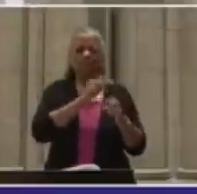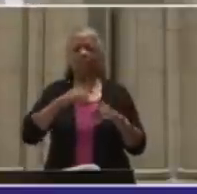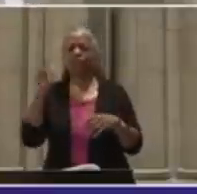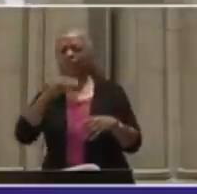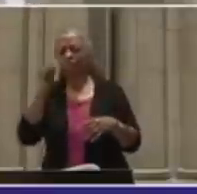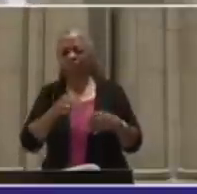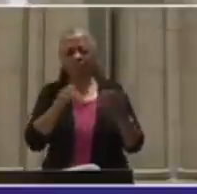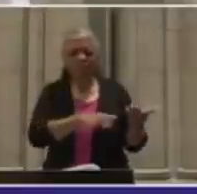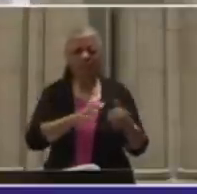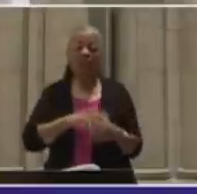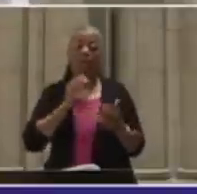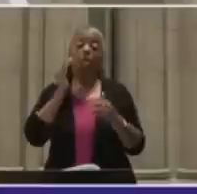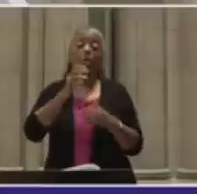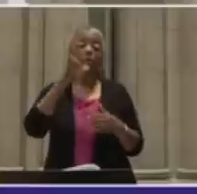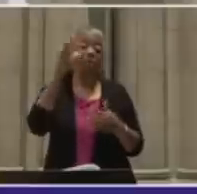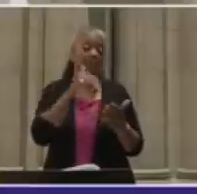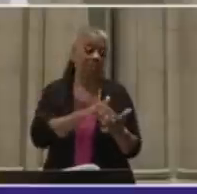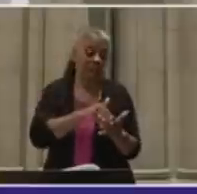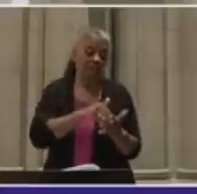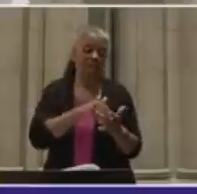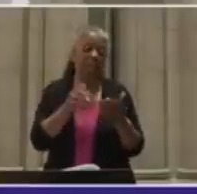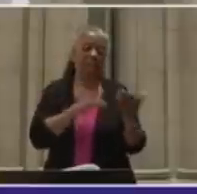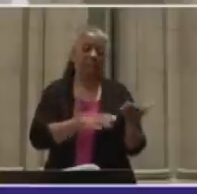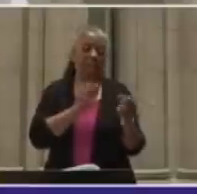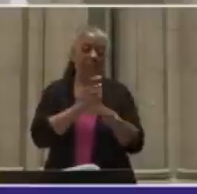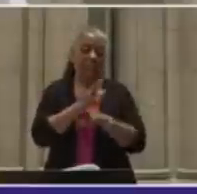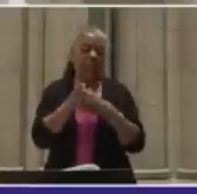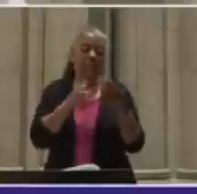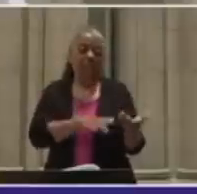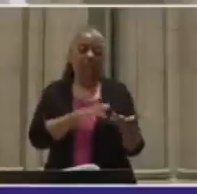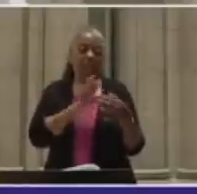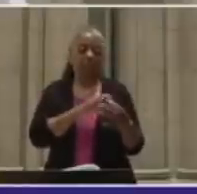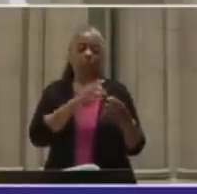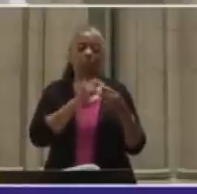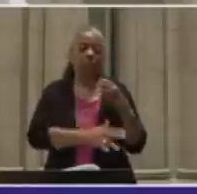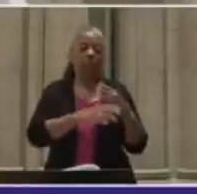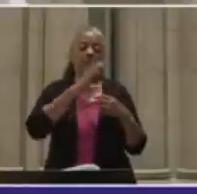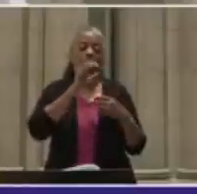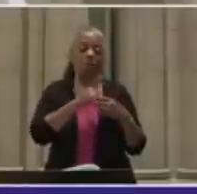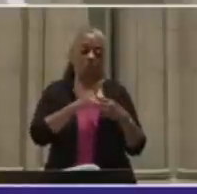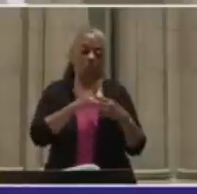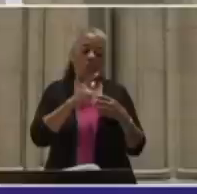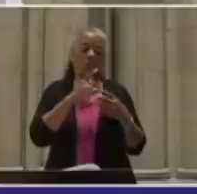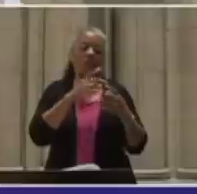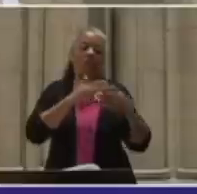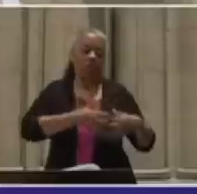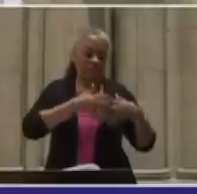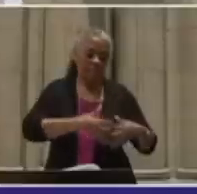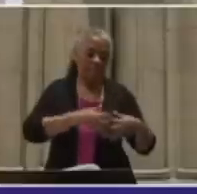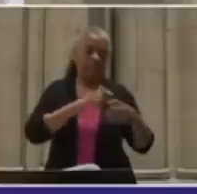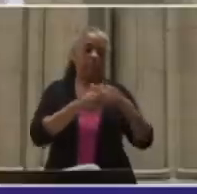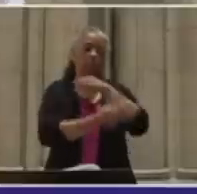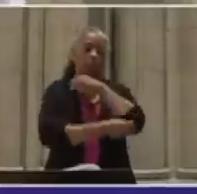Over 3,000 deaths annually are attributed to the particulate pollution from coal-fired power plants, with poor